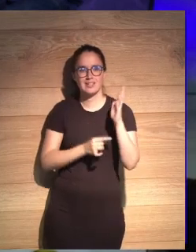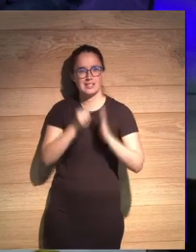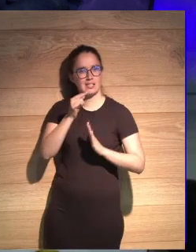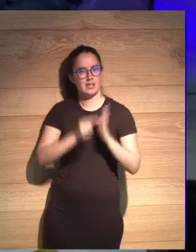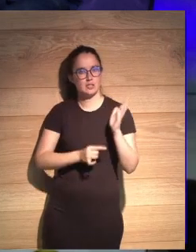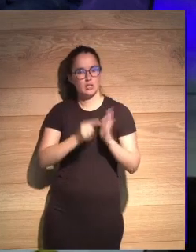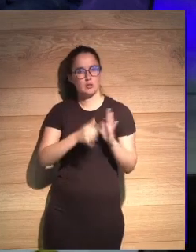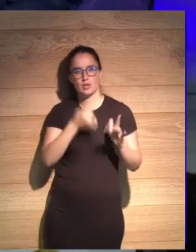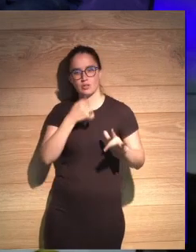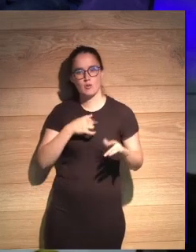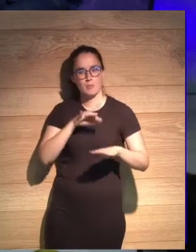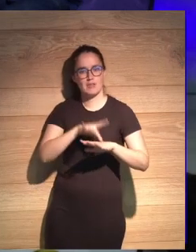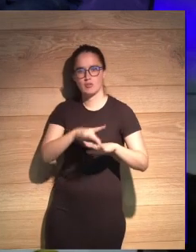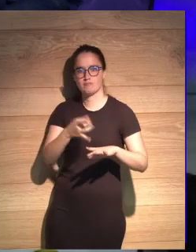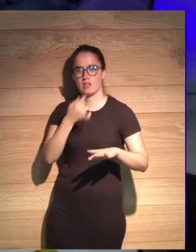We